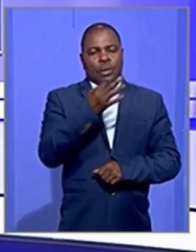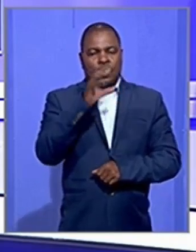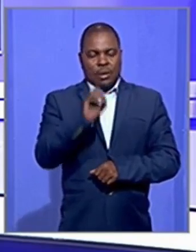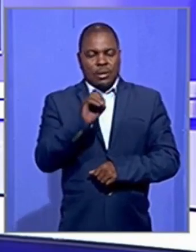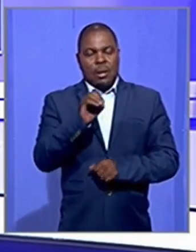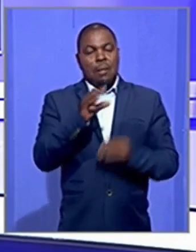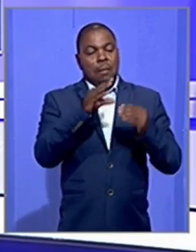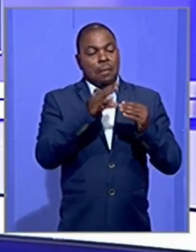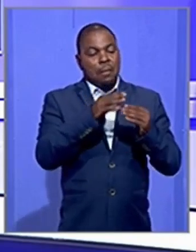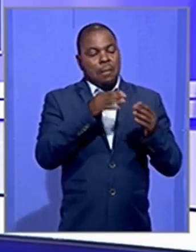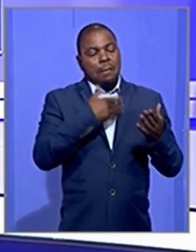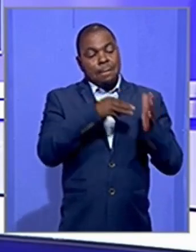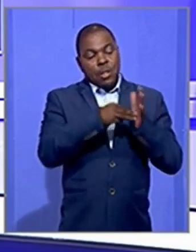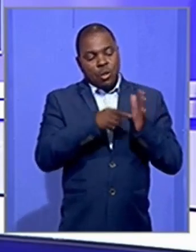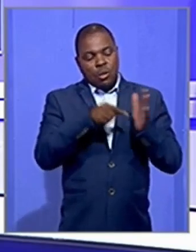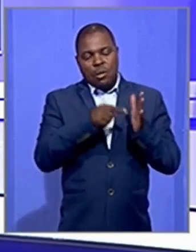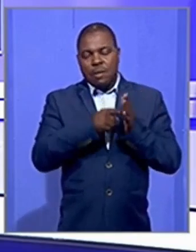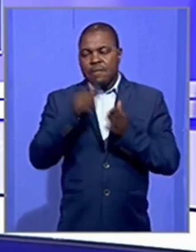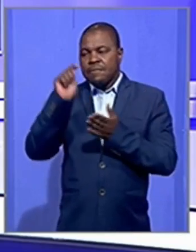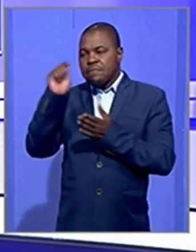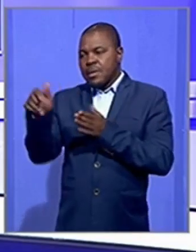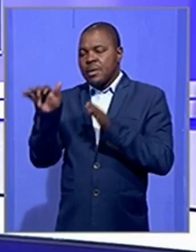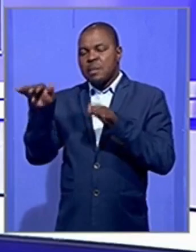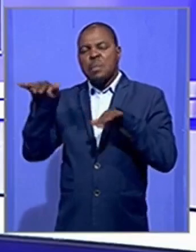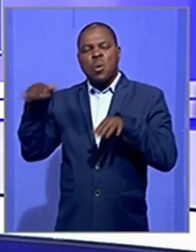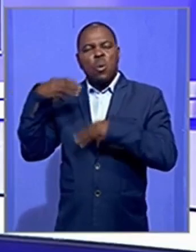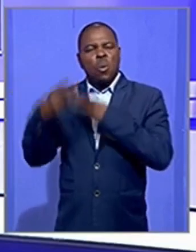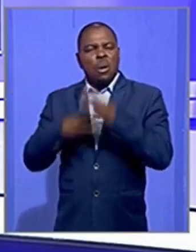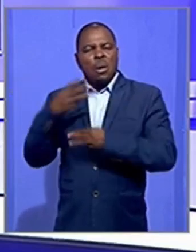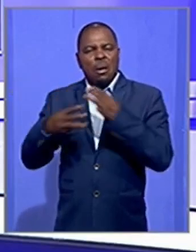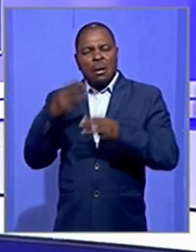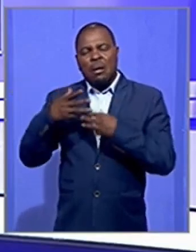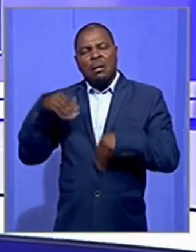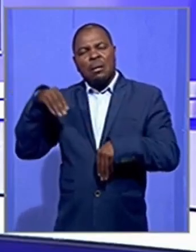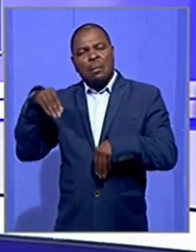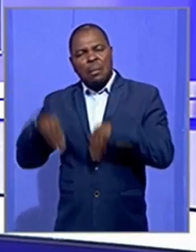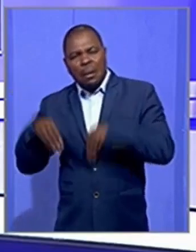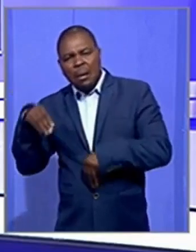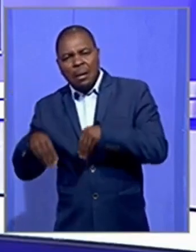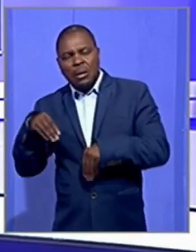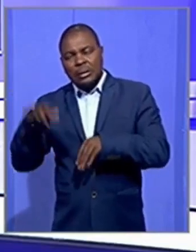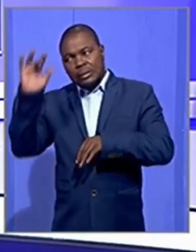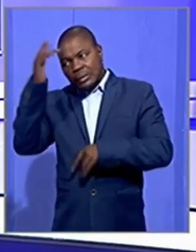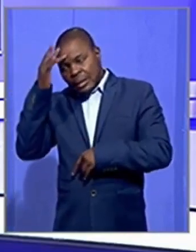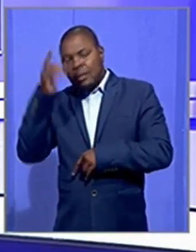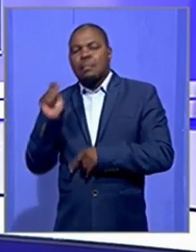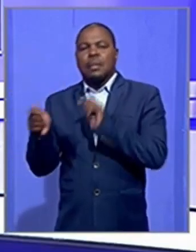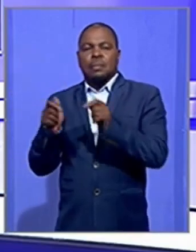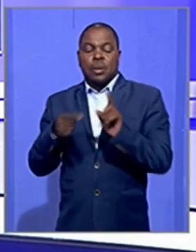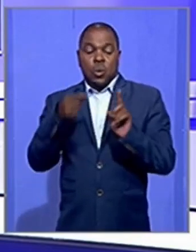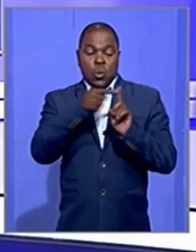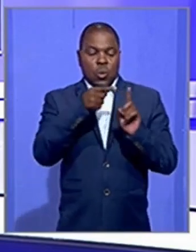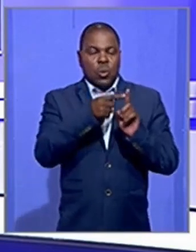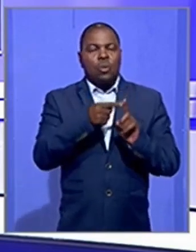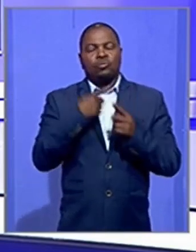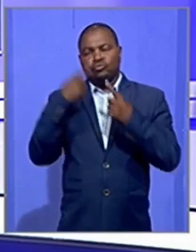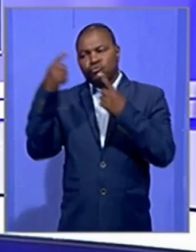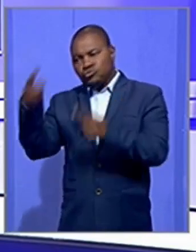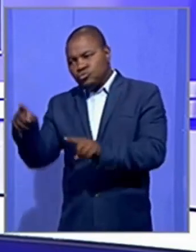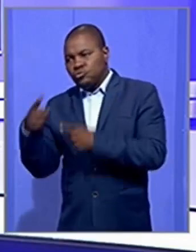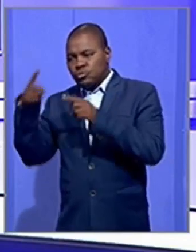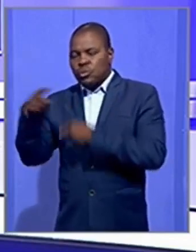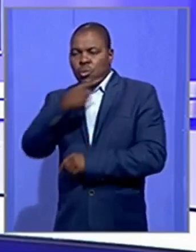badira moepong ba ba gobetseng kana ba ba ntseng le bolwetsi jwa khupelo mo tirong. Tona Dlomo na eteletse pele letsholo la go etela